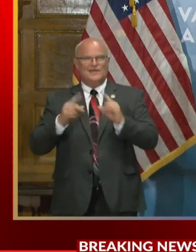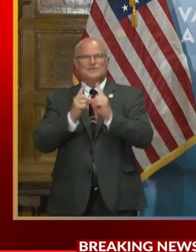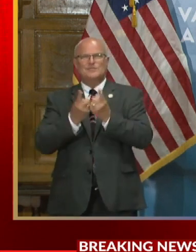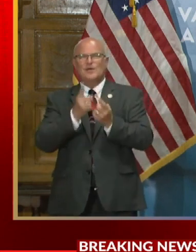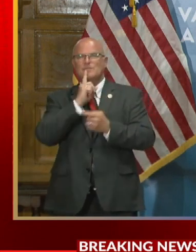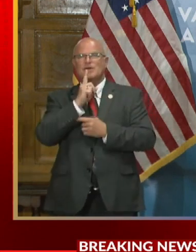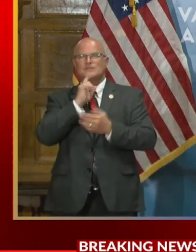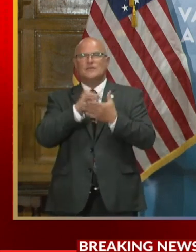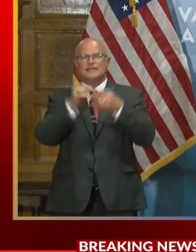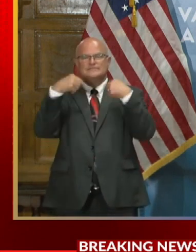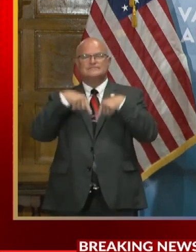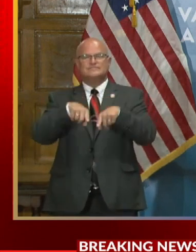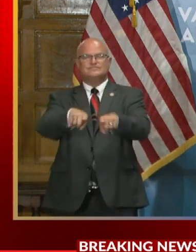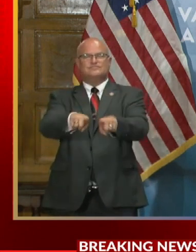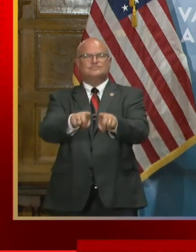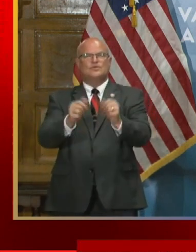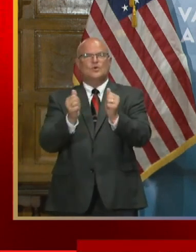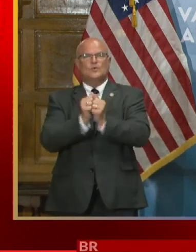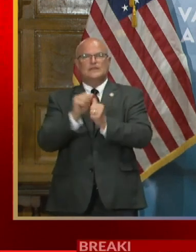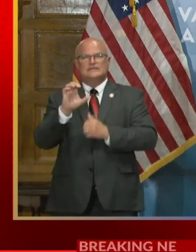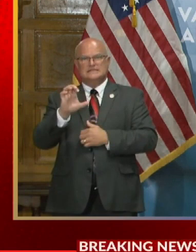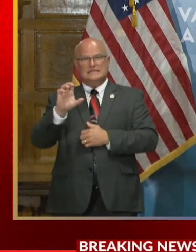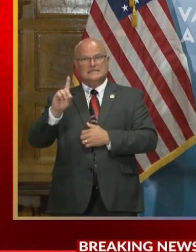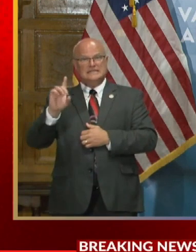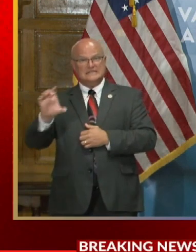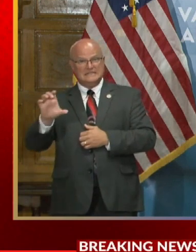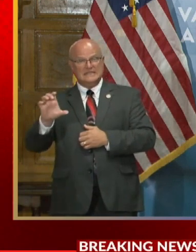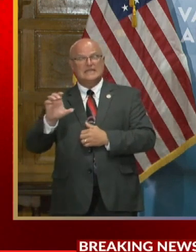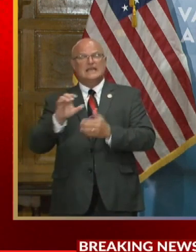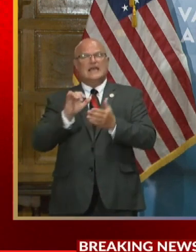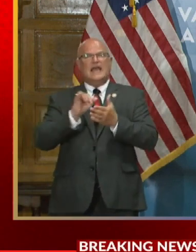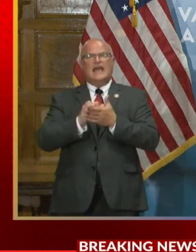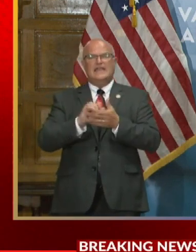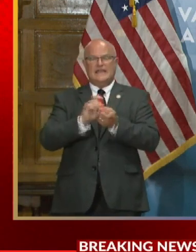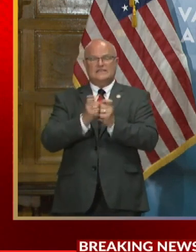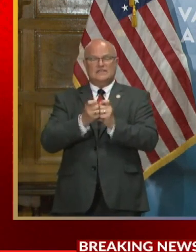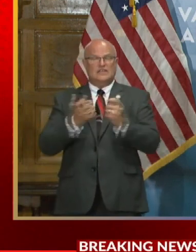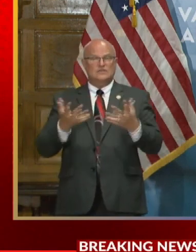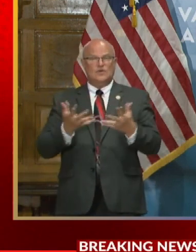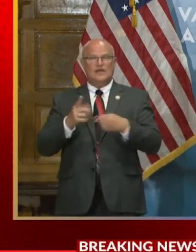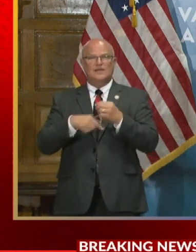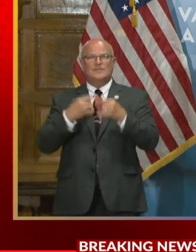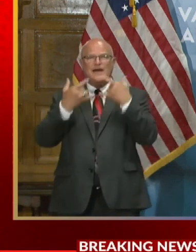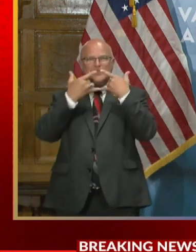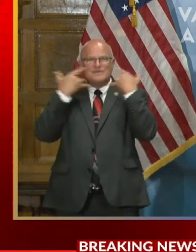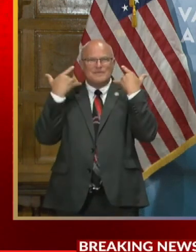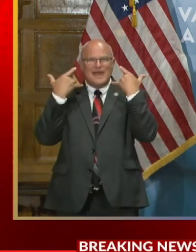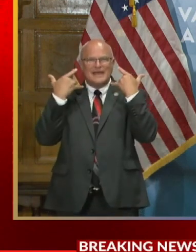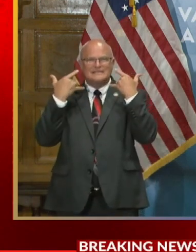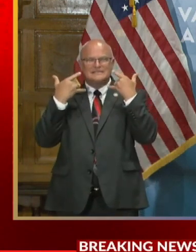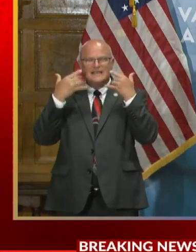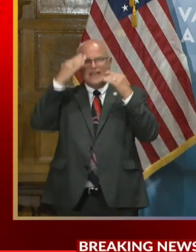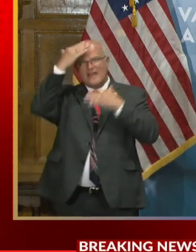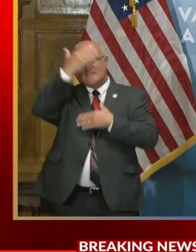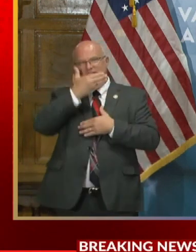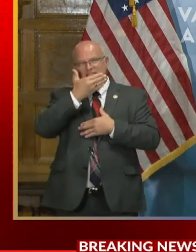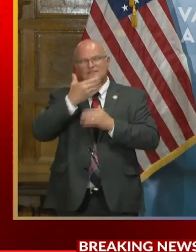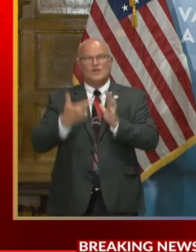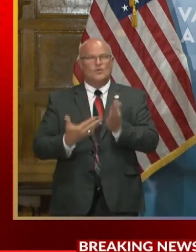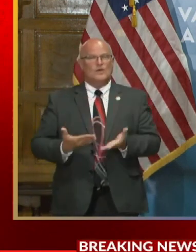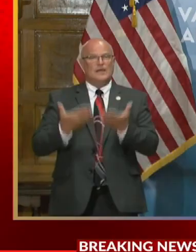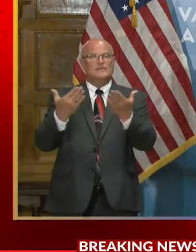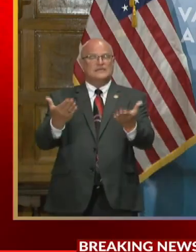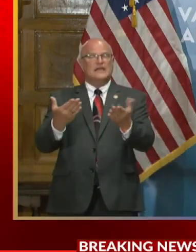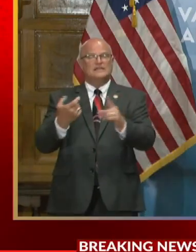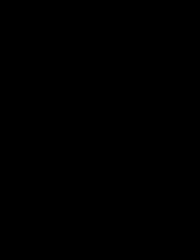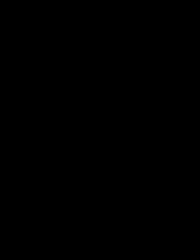sure that it is aligned. And that change is simply about the mask and face covering